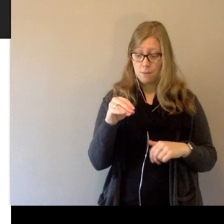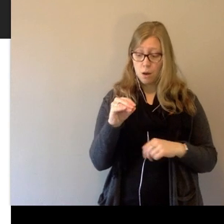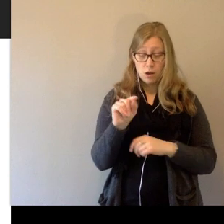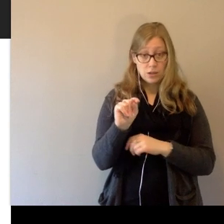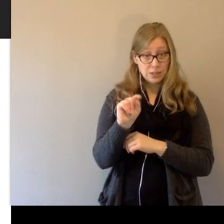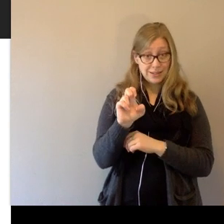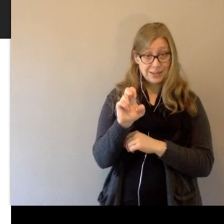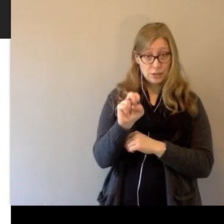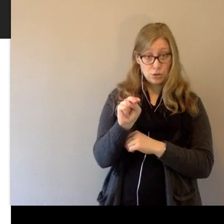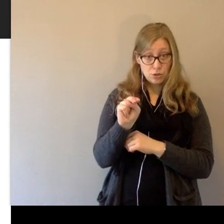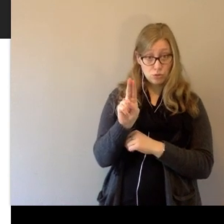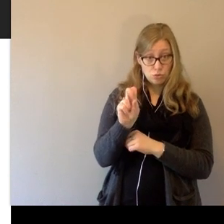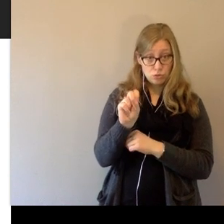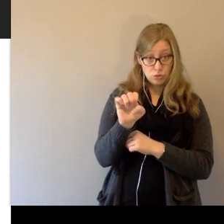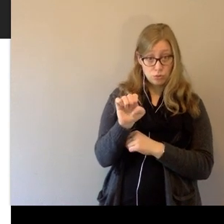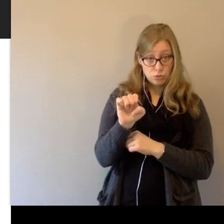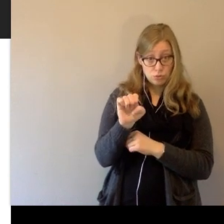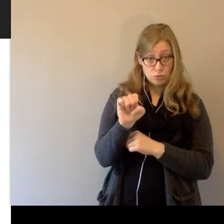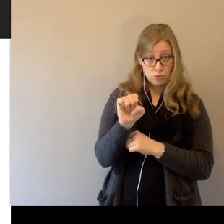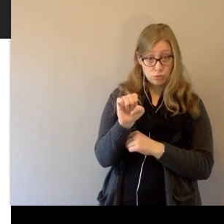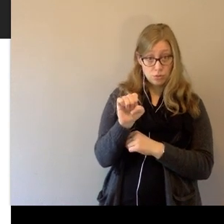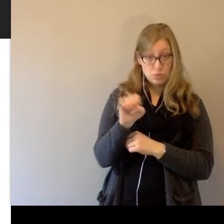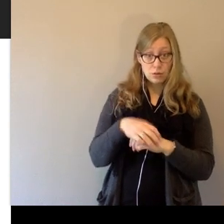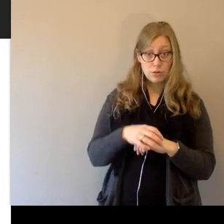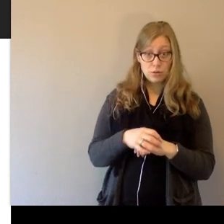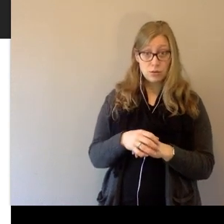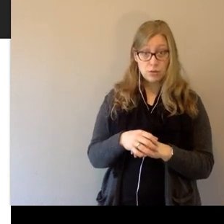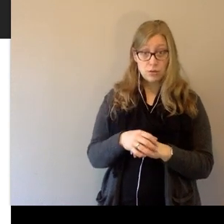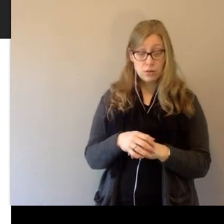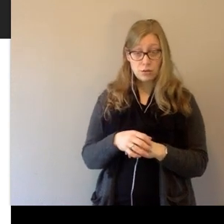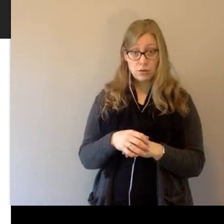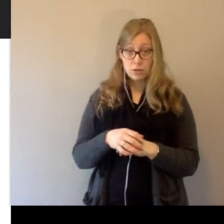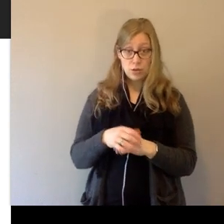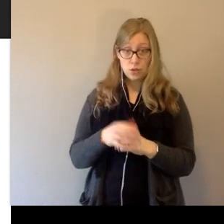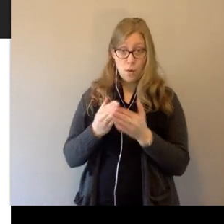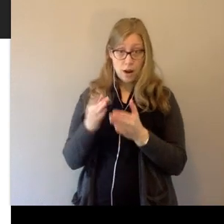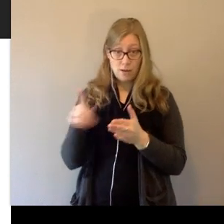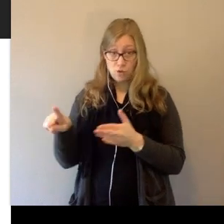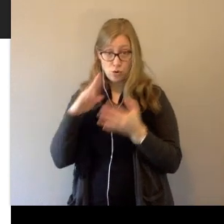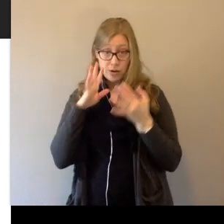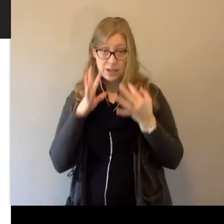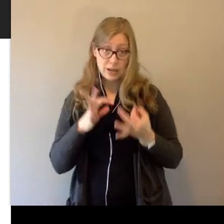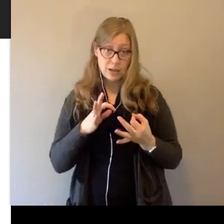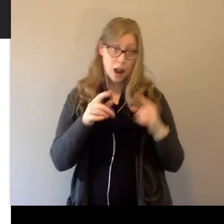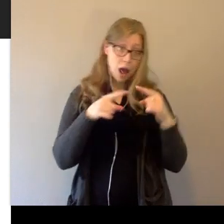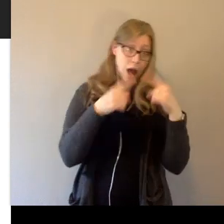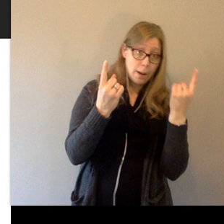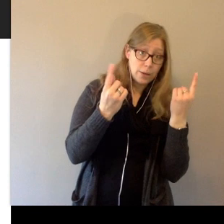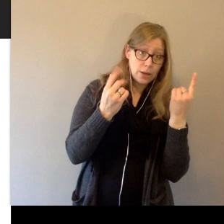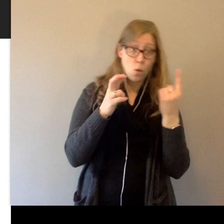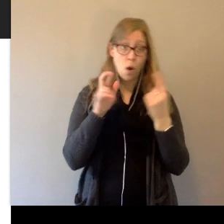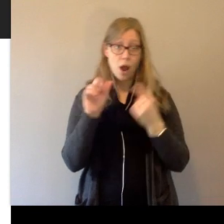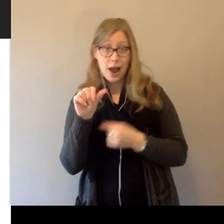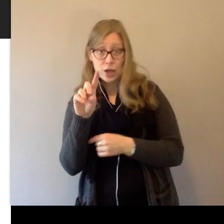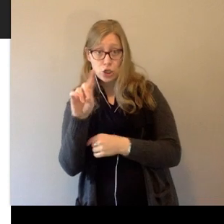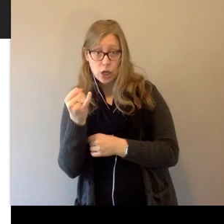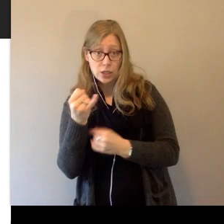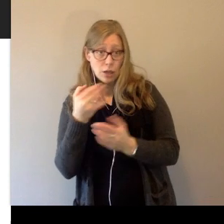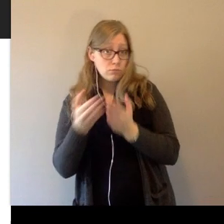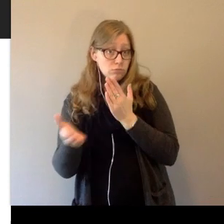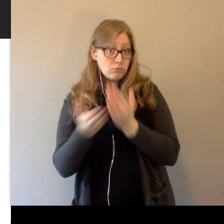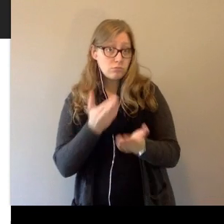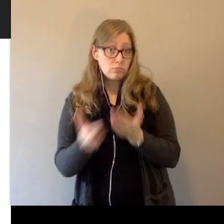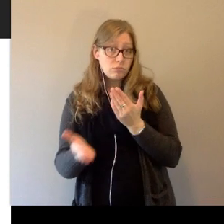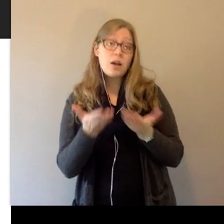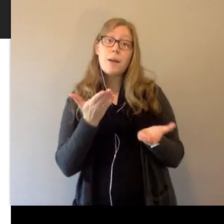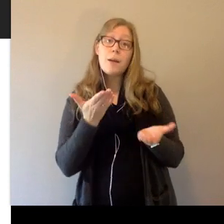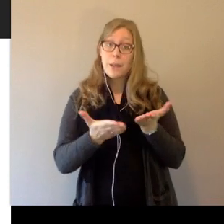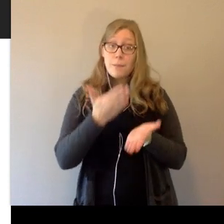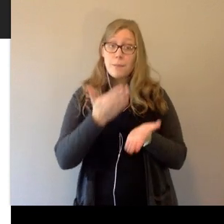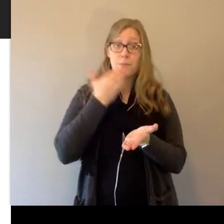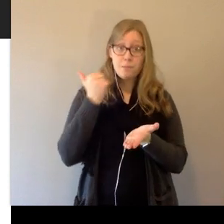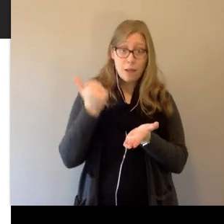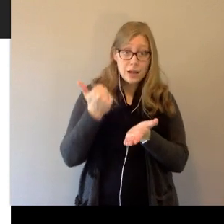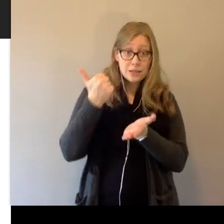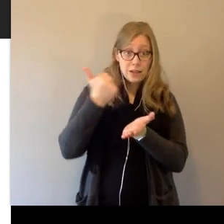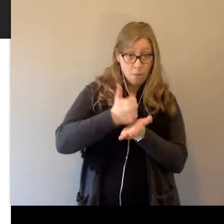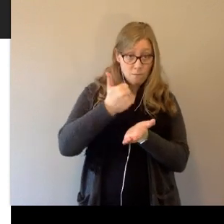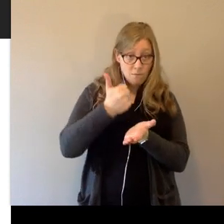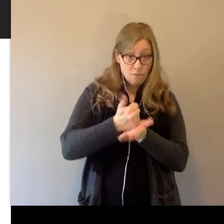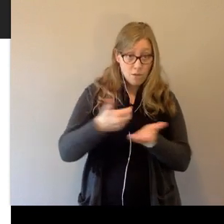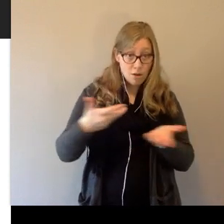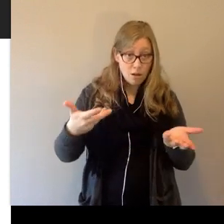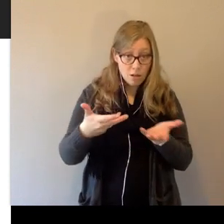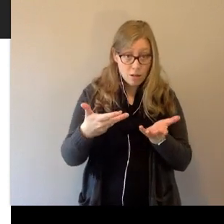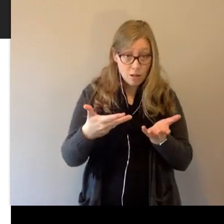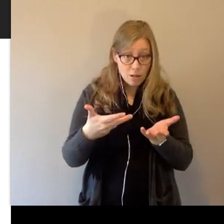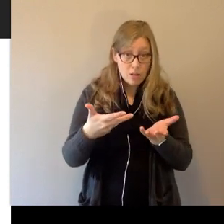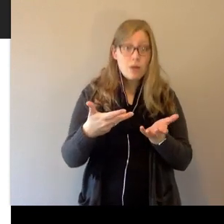whichever one of these you choose to do, opposite over hypotenuse or adjacent over hypotenuse. It might be